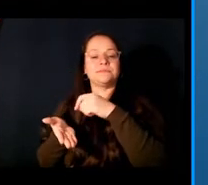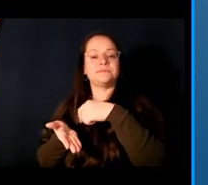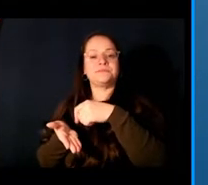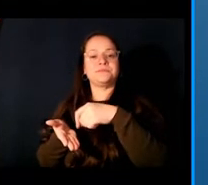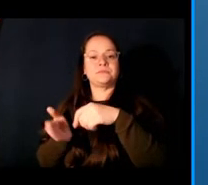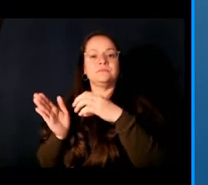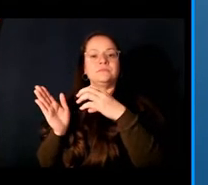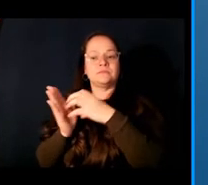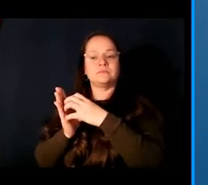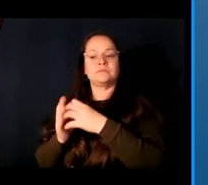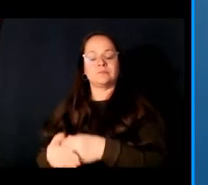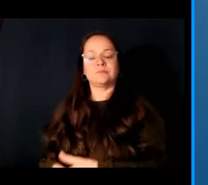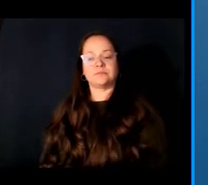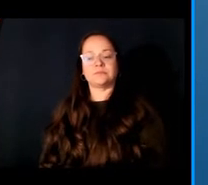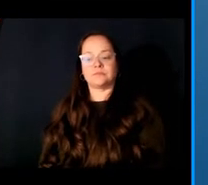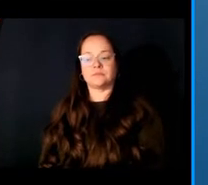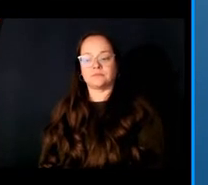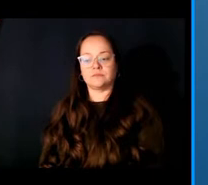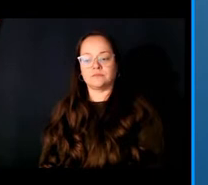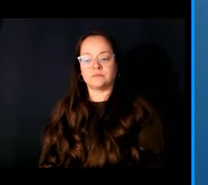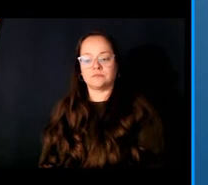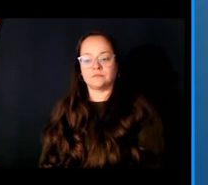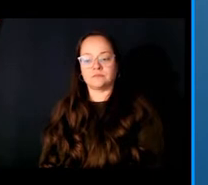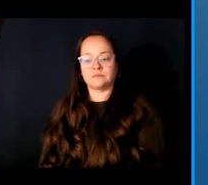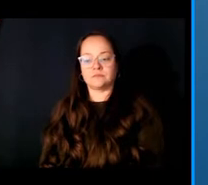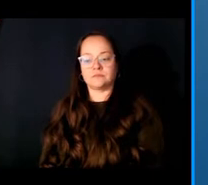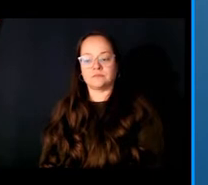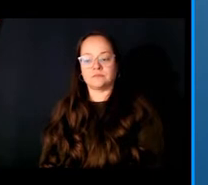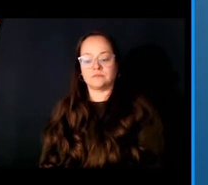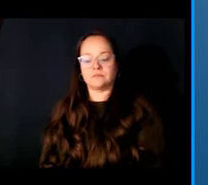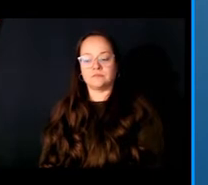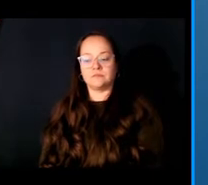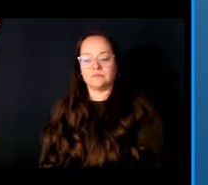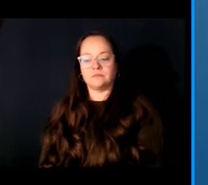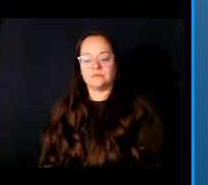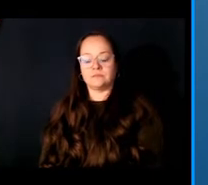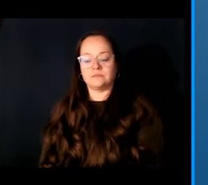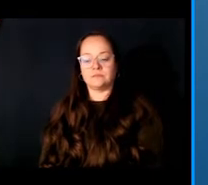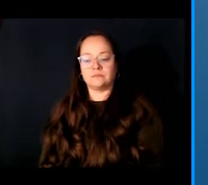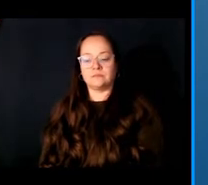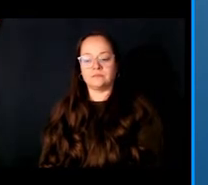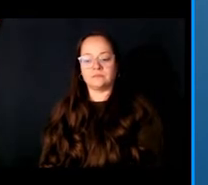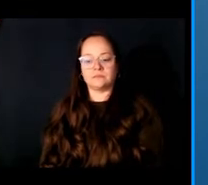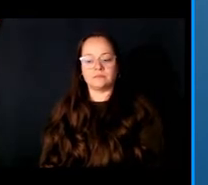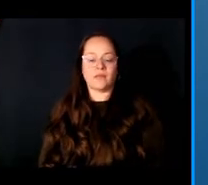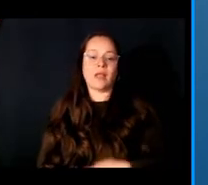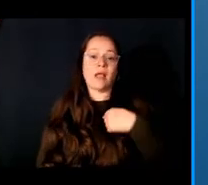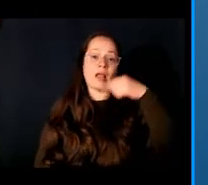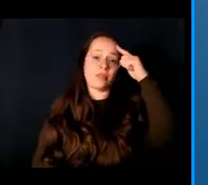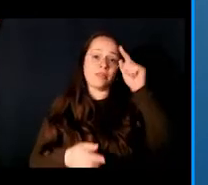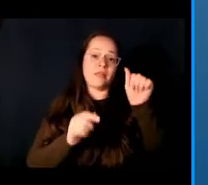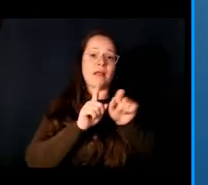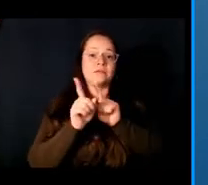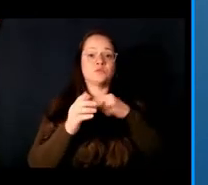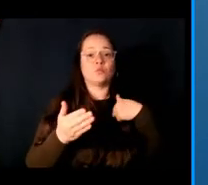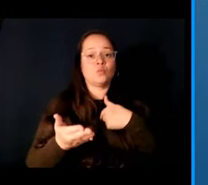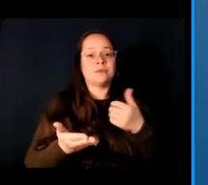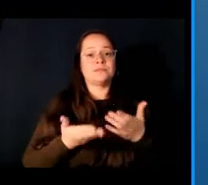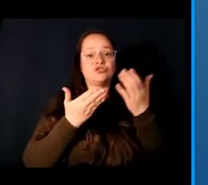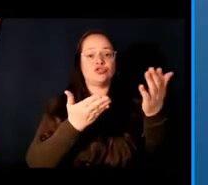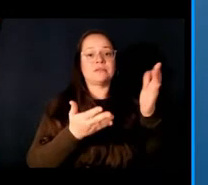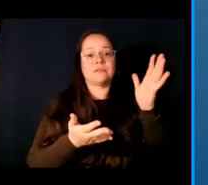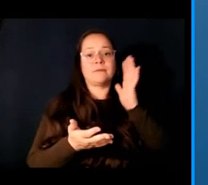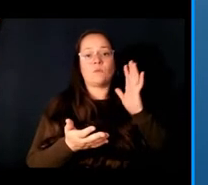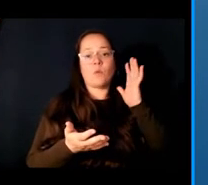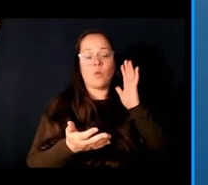yeah okay uh I think as we suggested before anybody